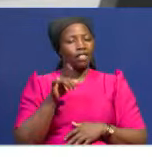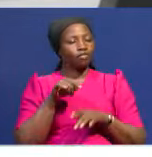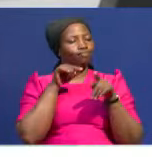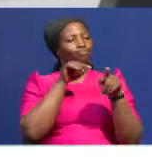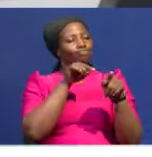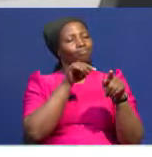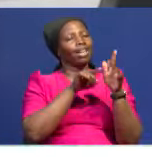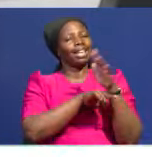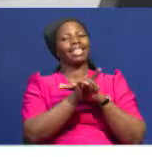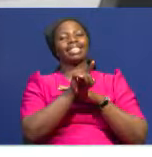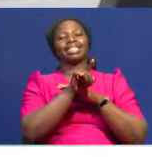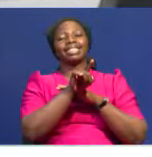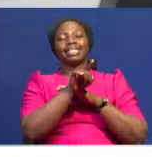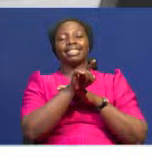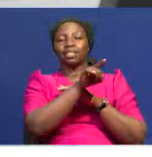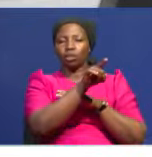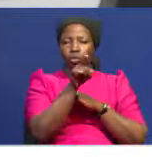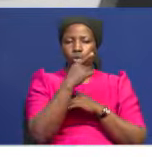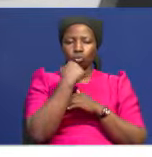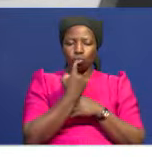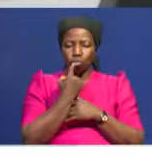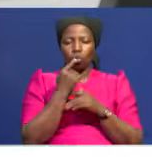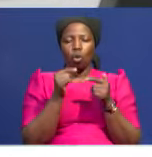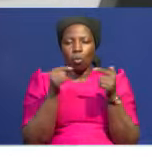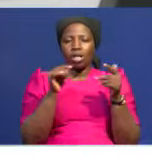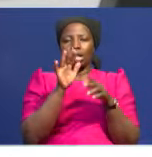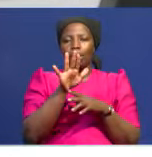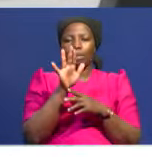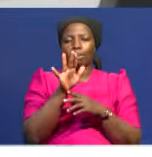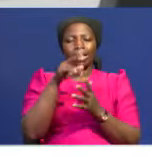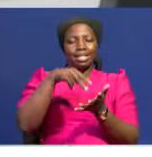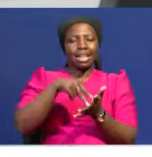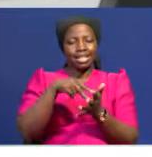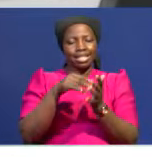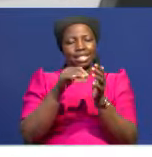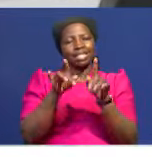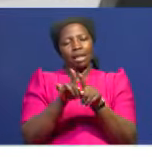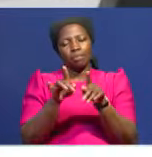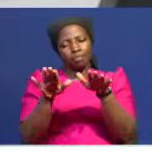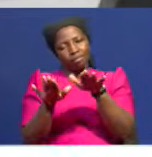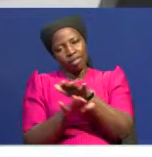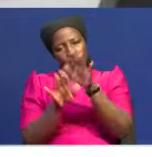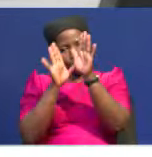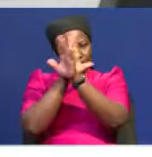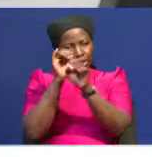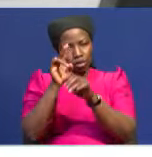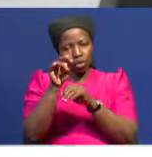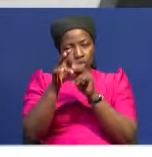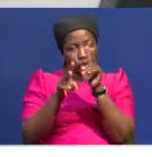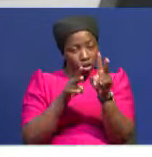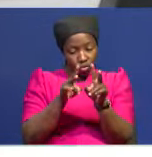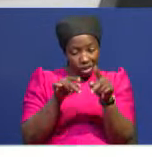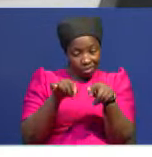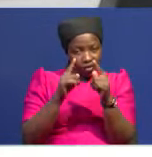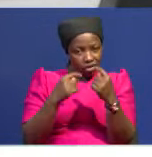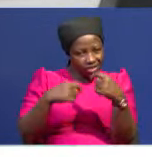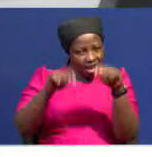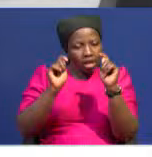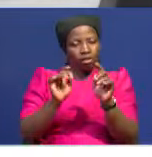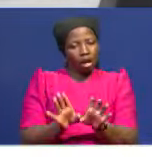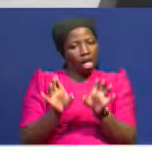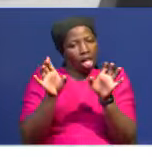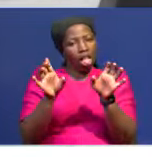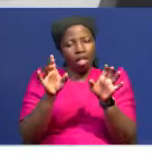against his candidature as Deputy President in 2022 for attempting to cause a rift within the Kenya Kwanza